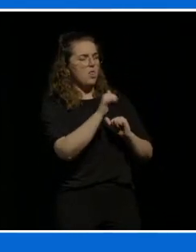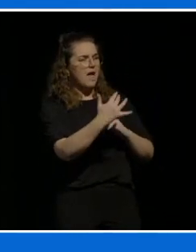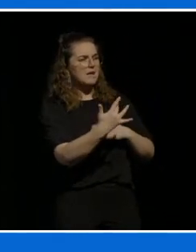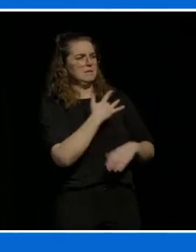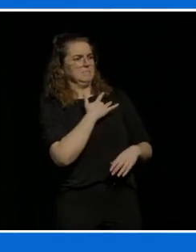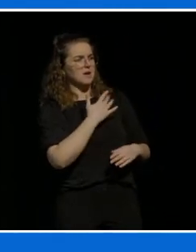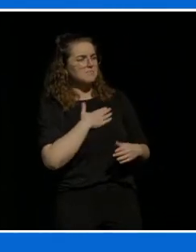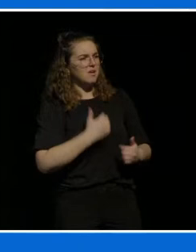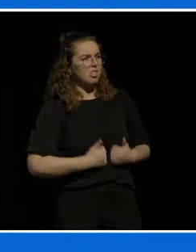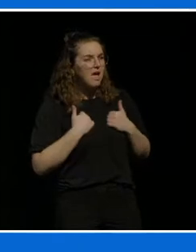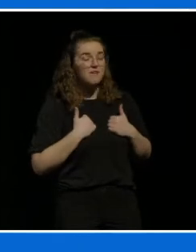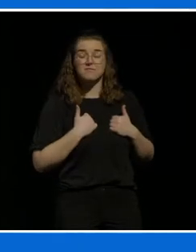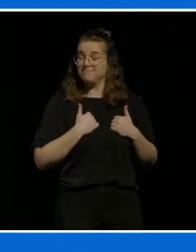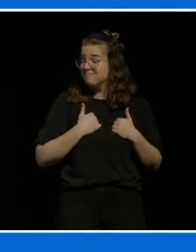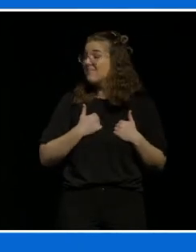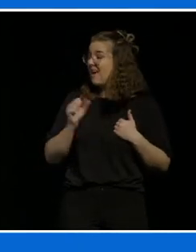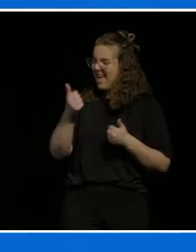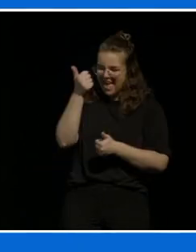story.